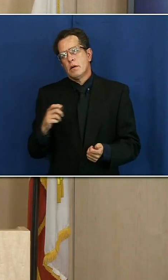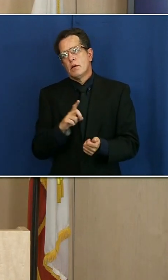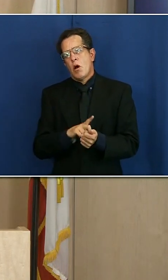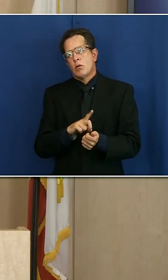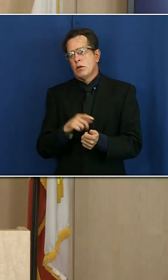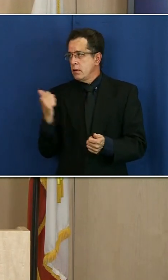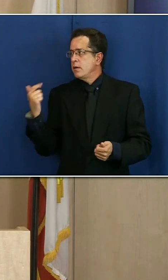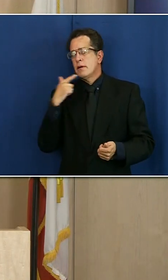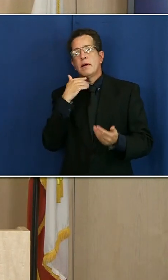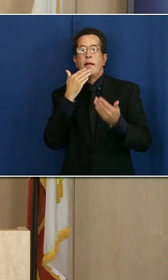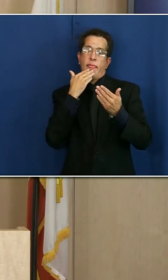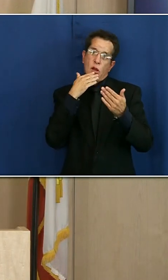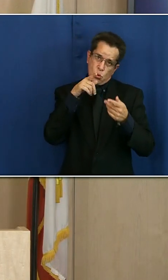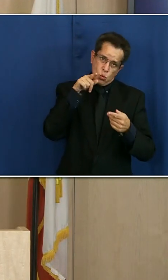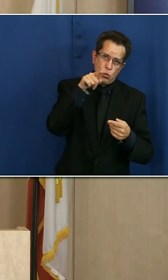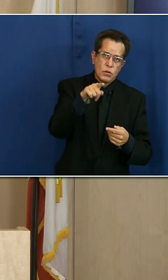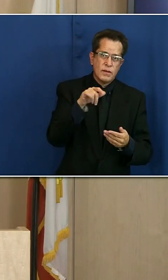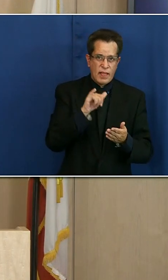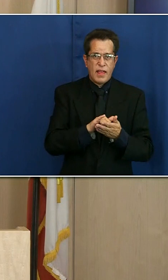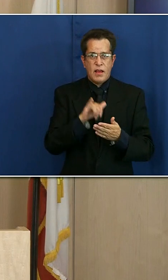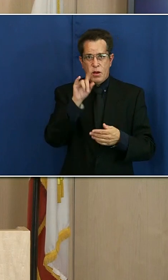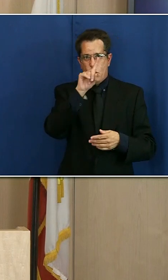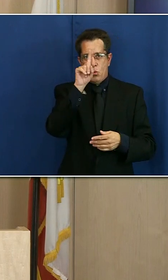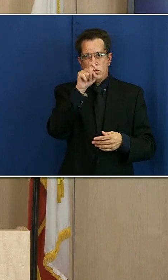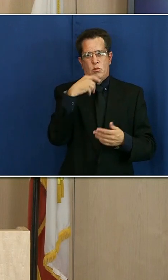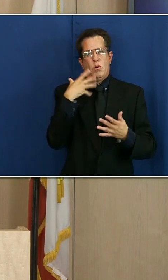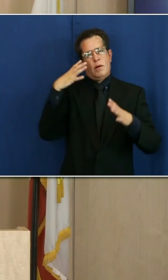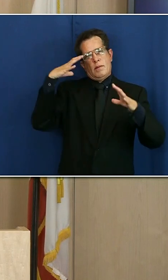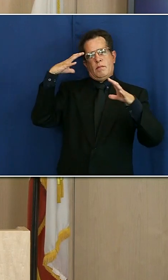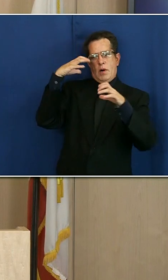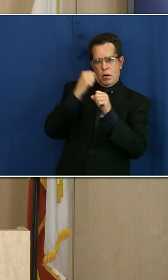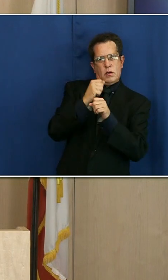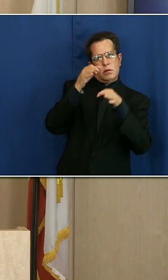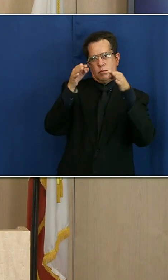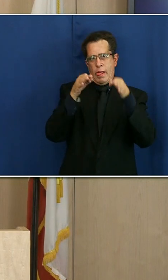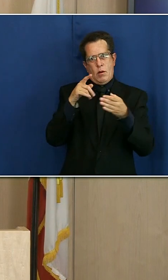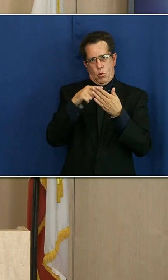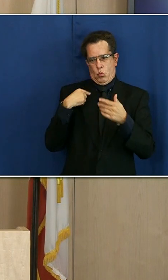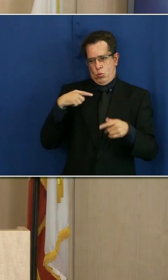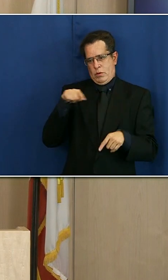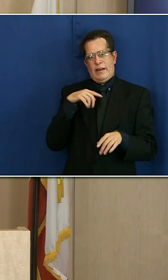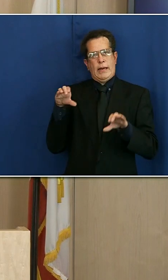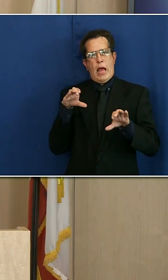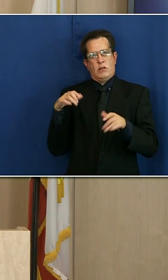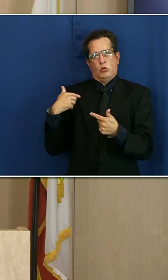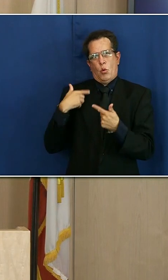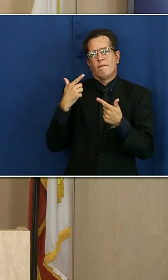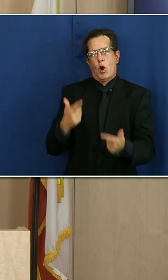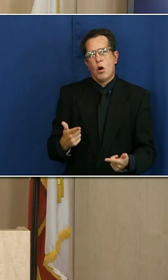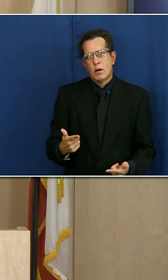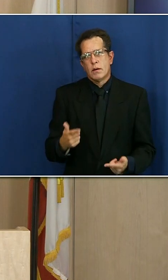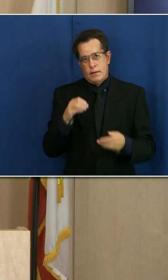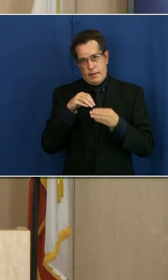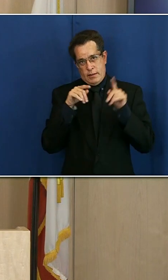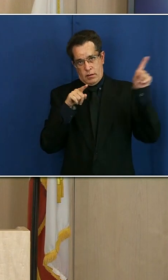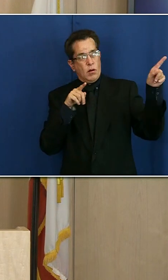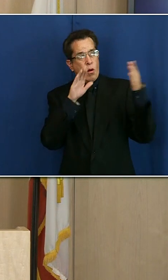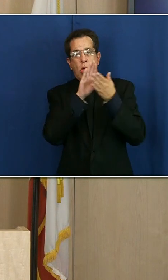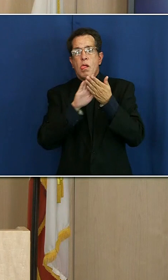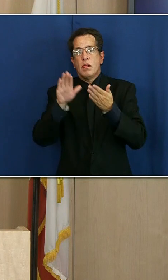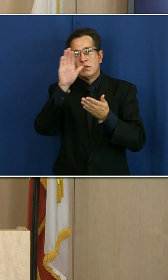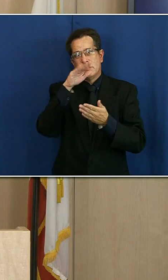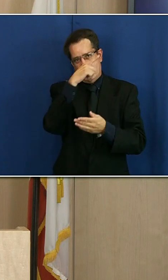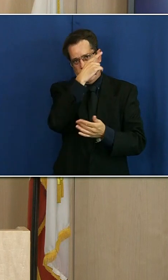Thank you for the question. I think it would be good to kind of recap everything that we've done thus far. So in our college area, which